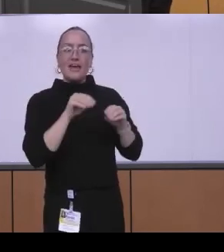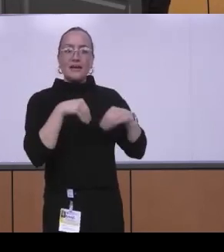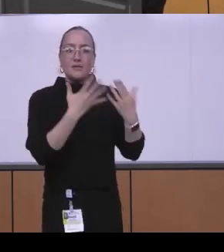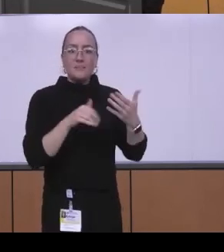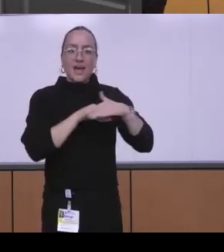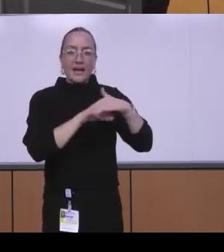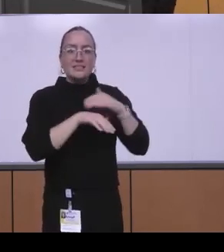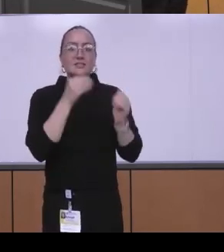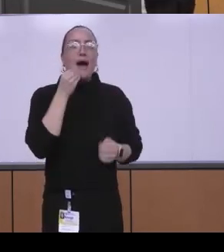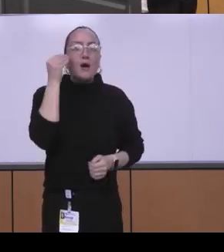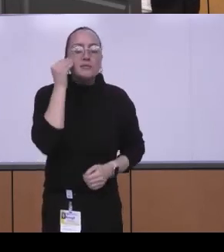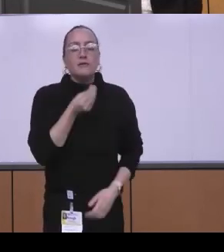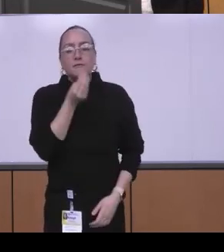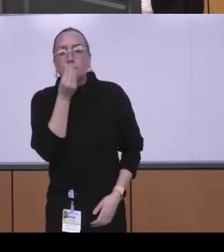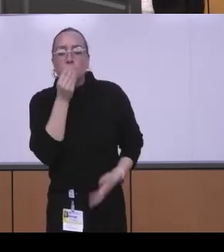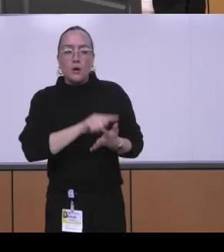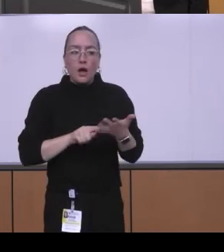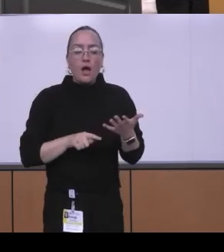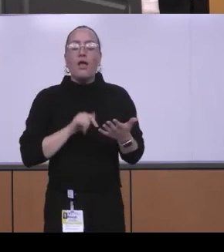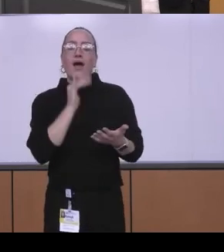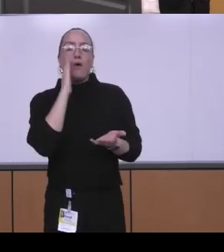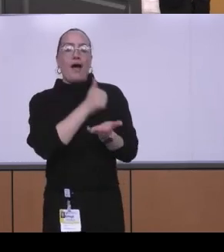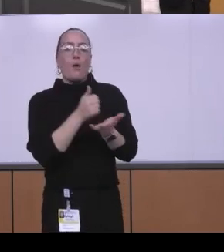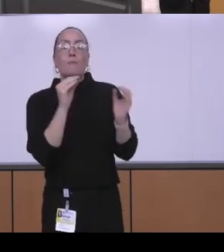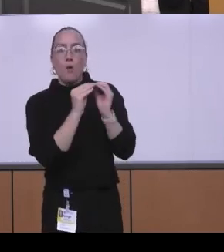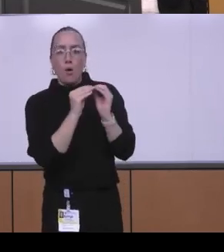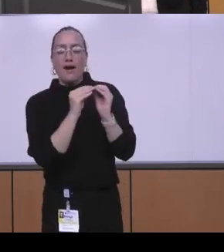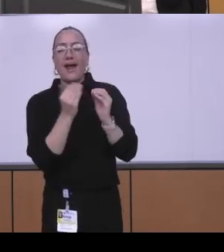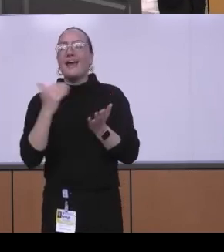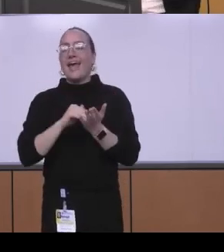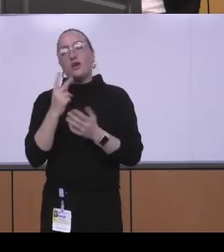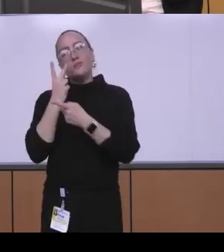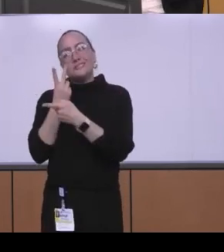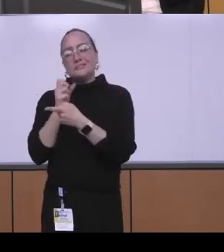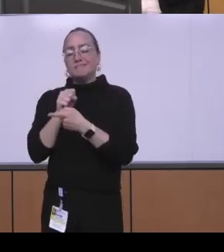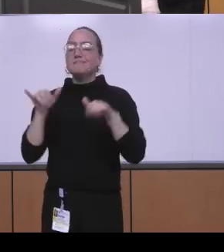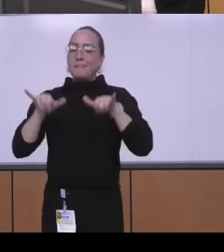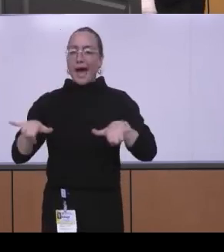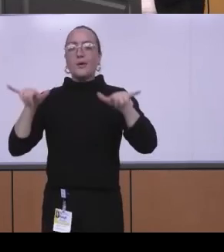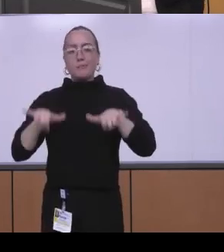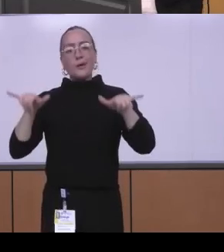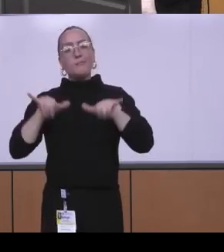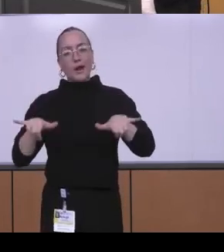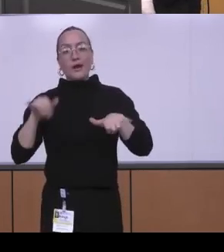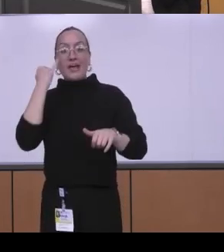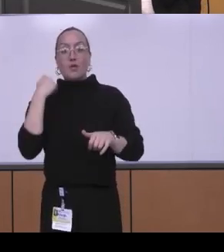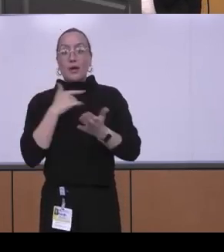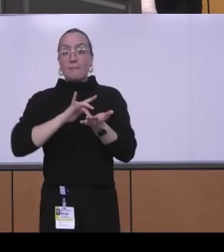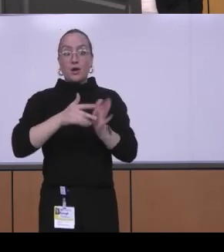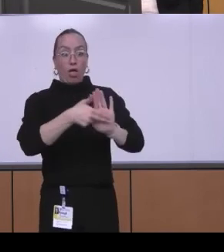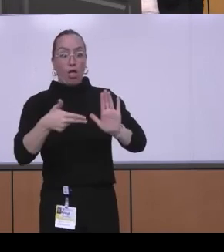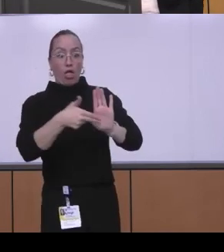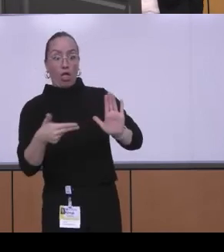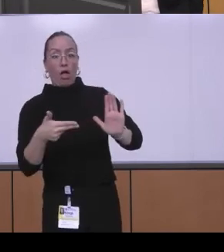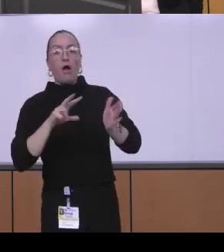And I think there's so many fields, as you say, that it's the same kind of pattern. that medicalizing often is like a safe substitute for